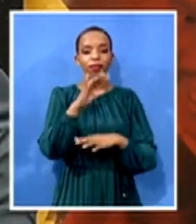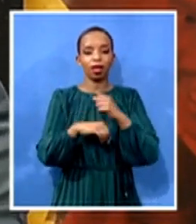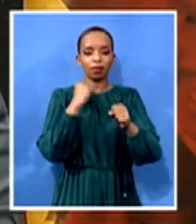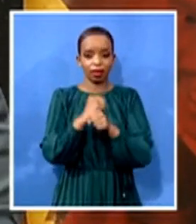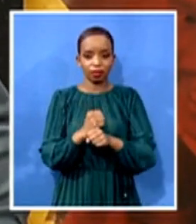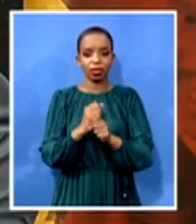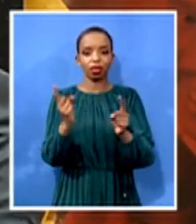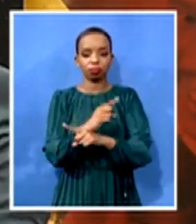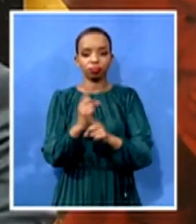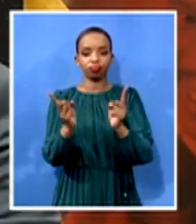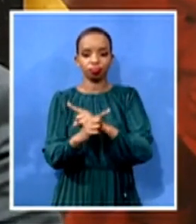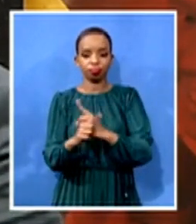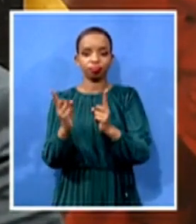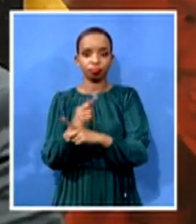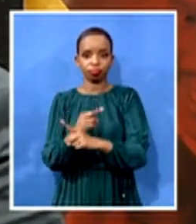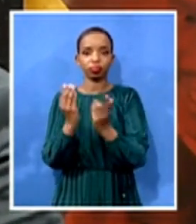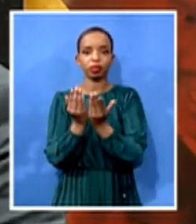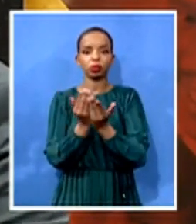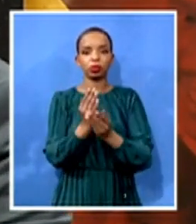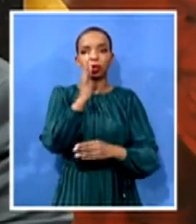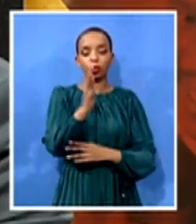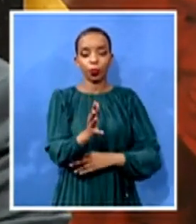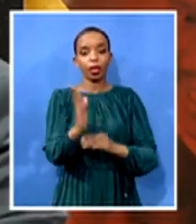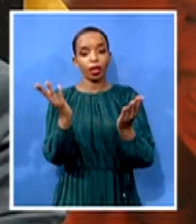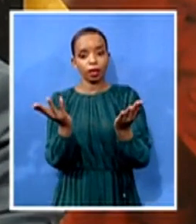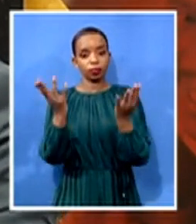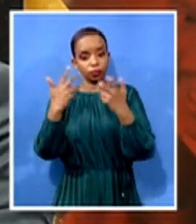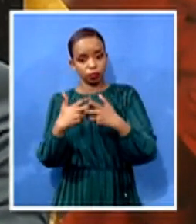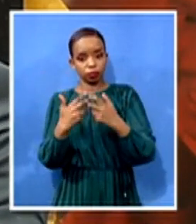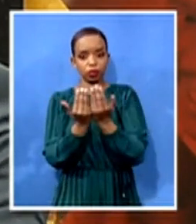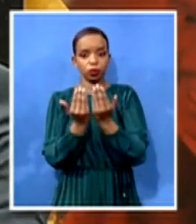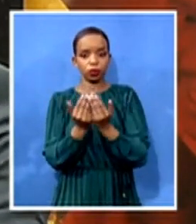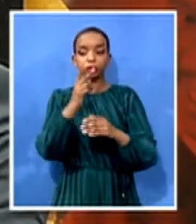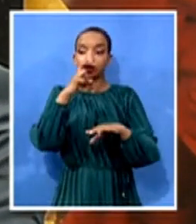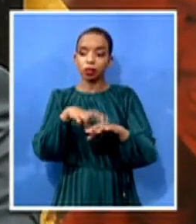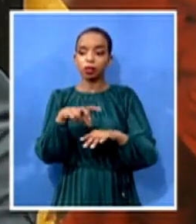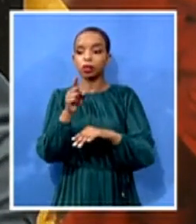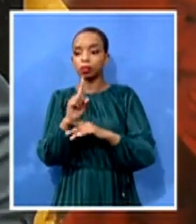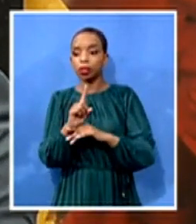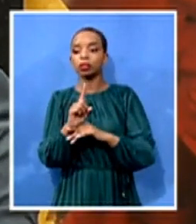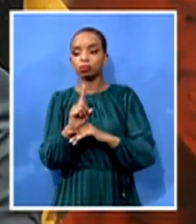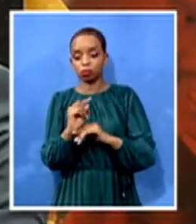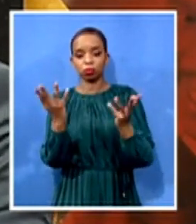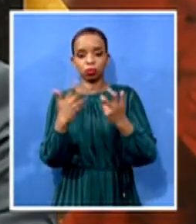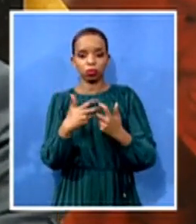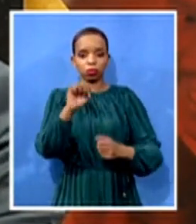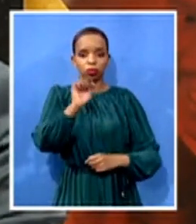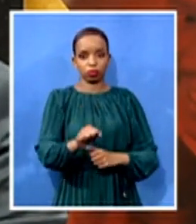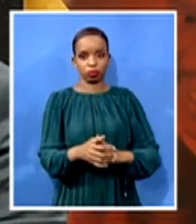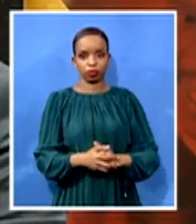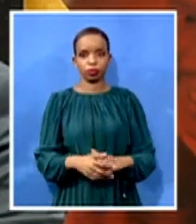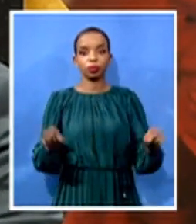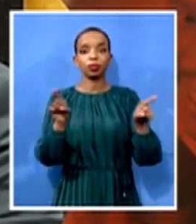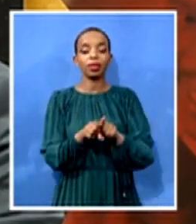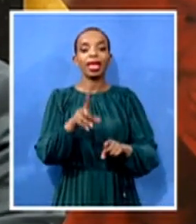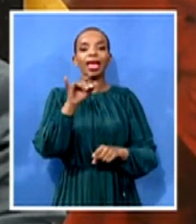schools which are suitable to their specific needs. Learner transport remains a pressure as